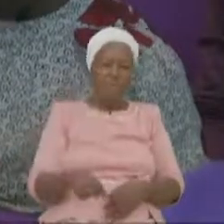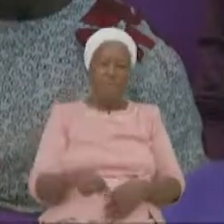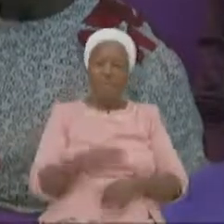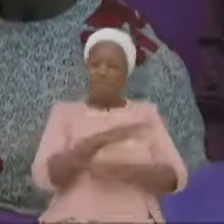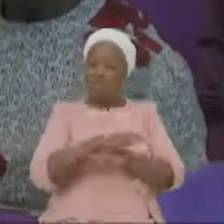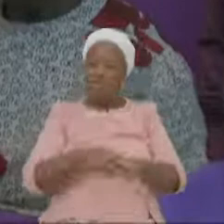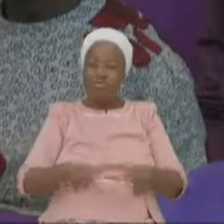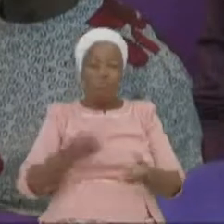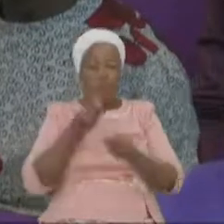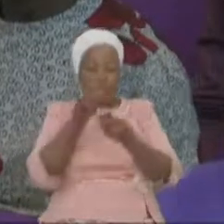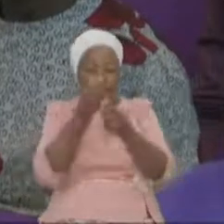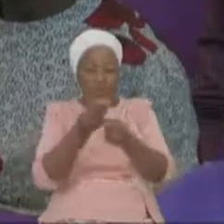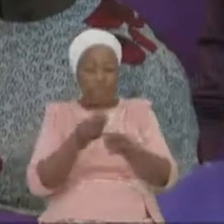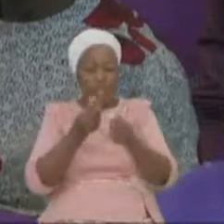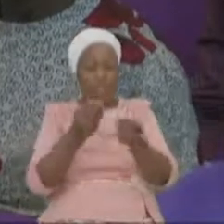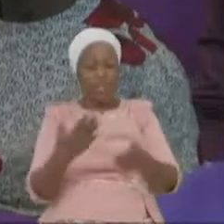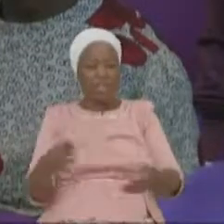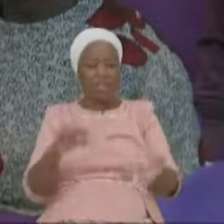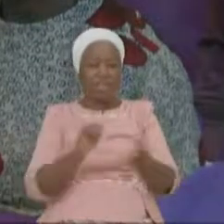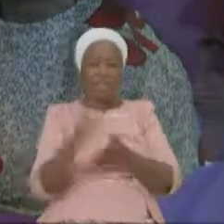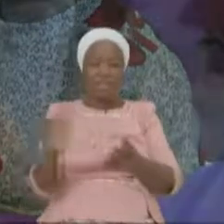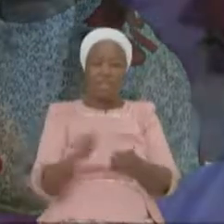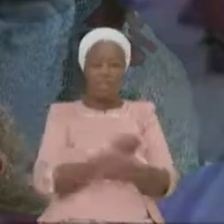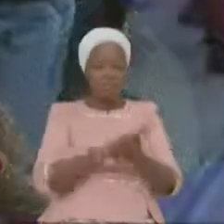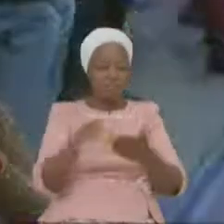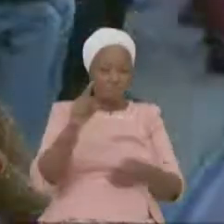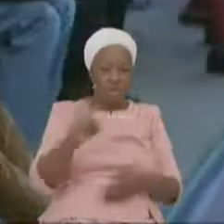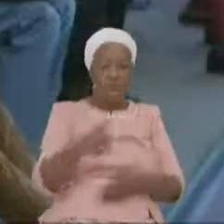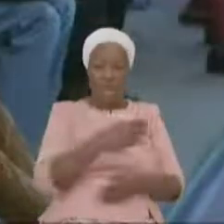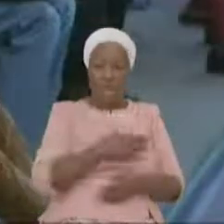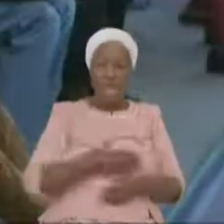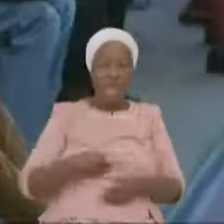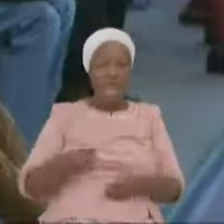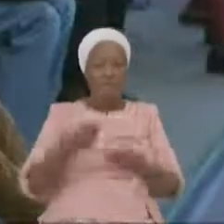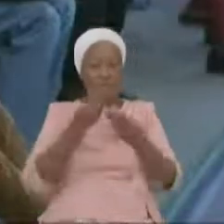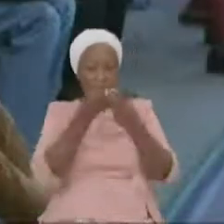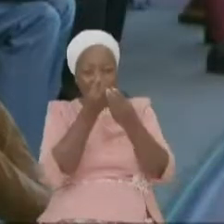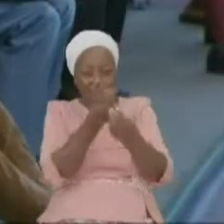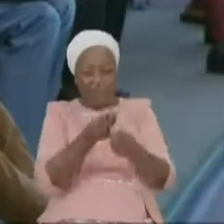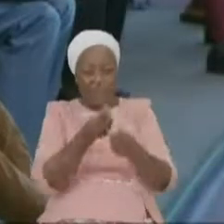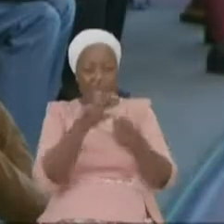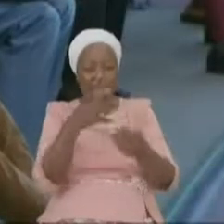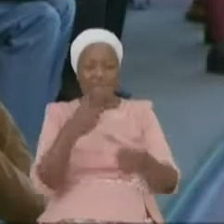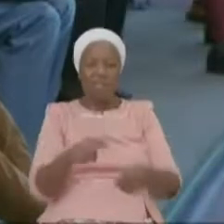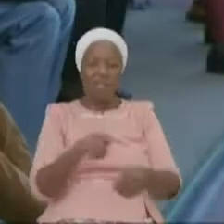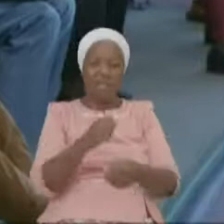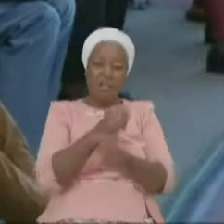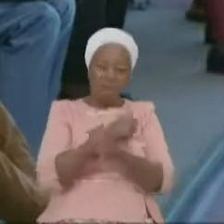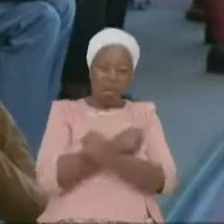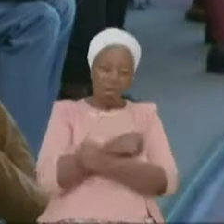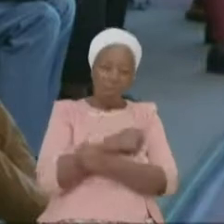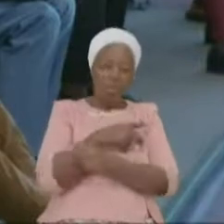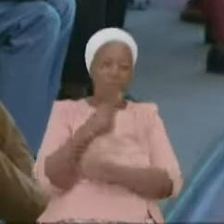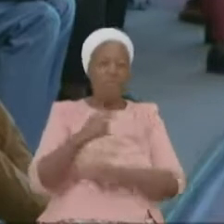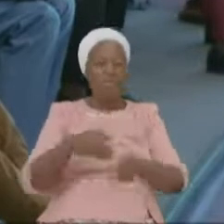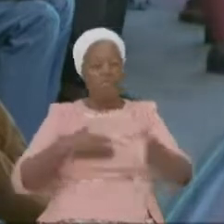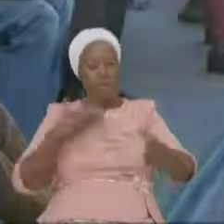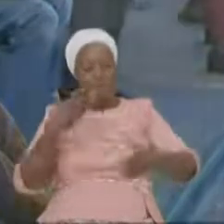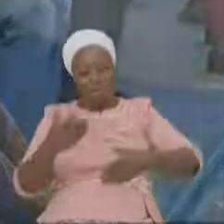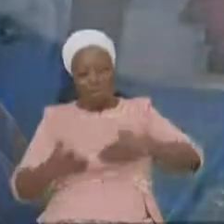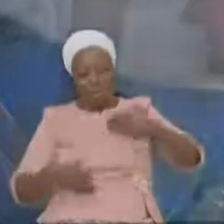the things that destroy you, and feed the love, the joy,